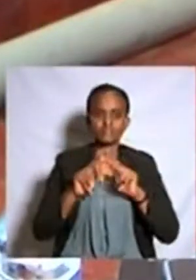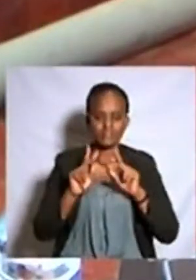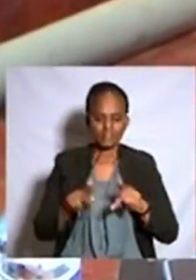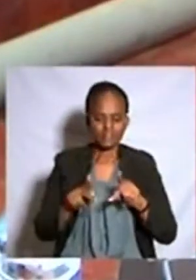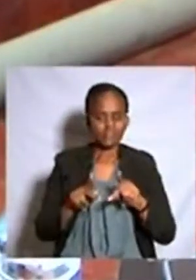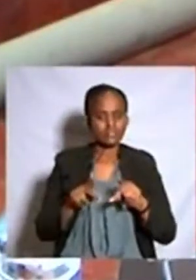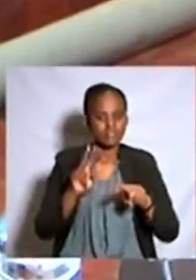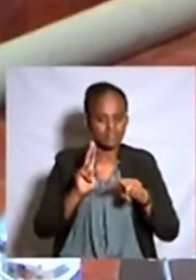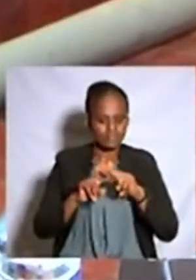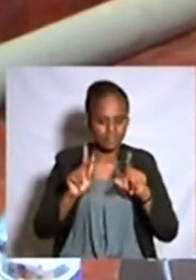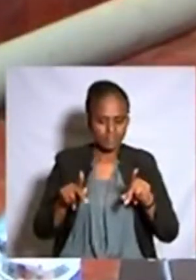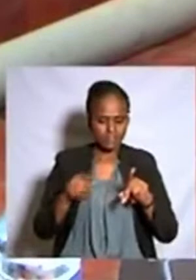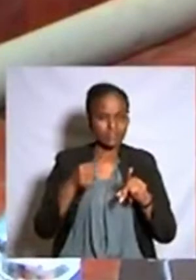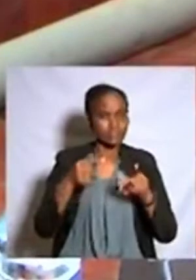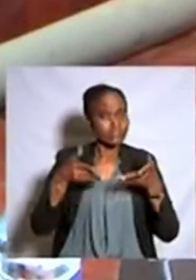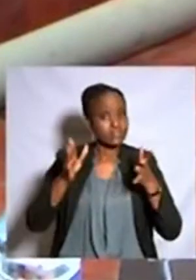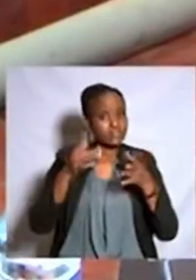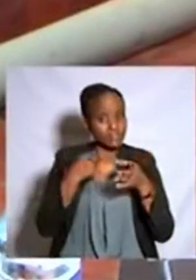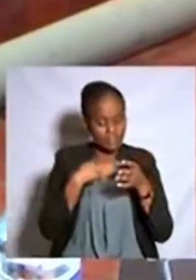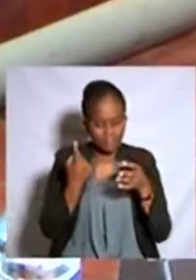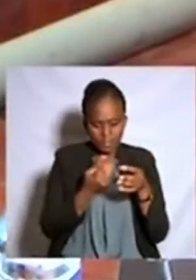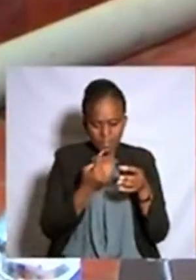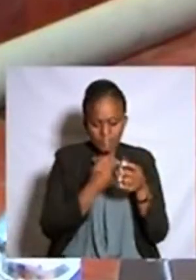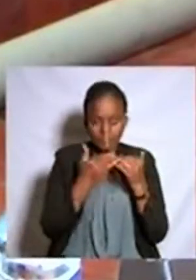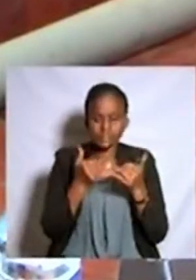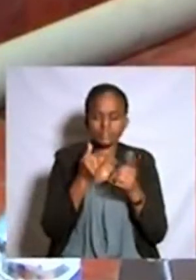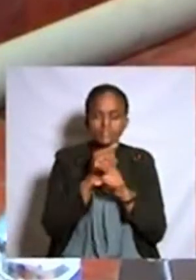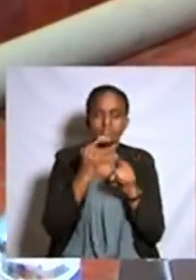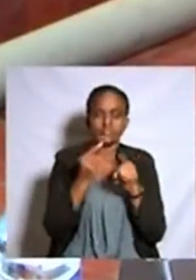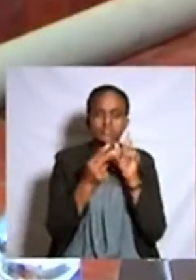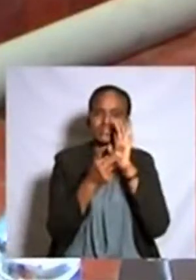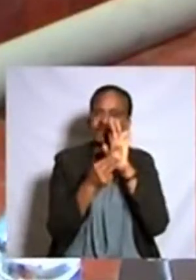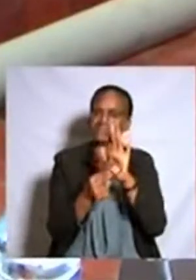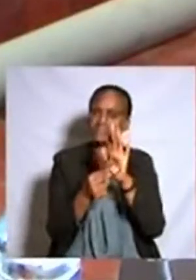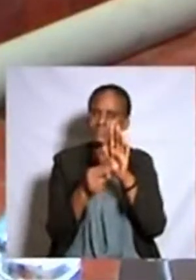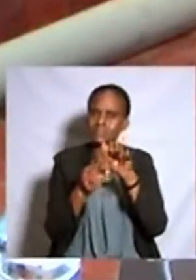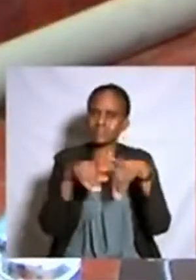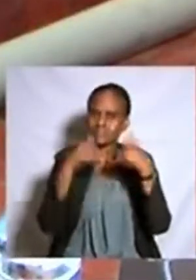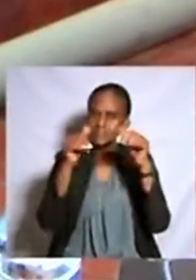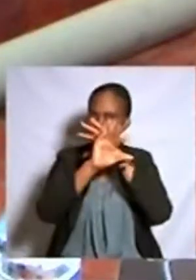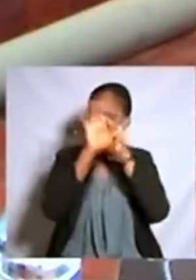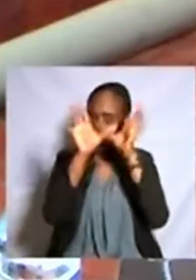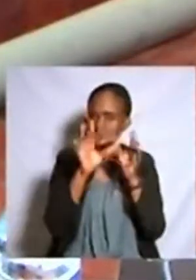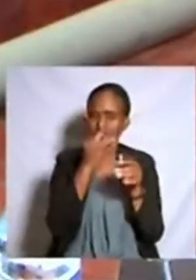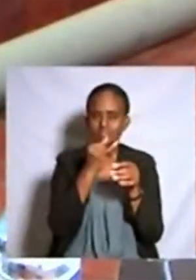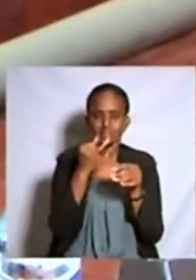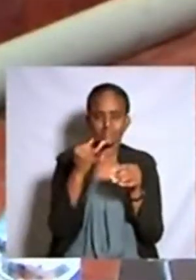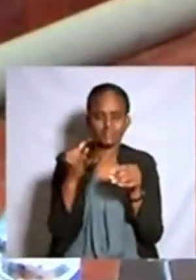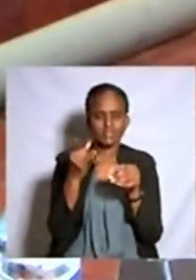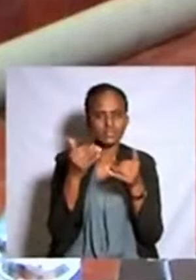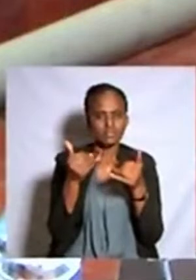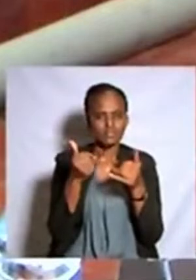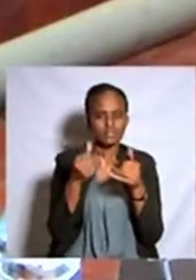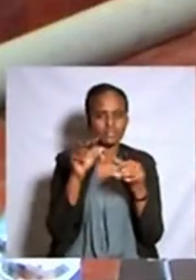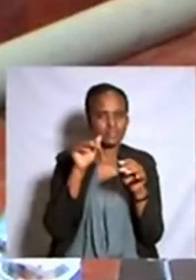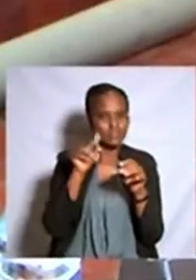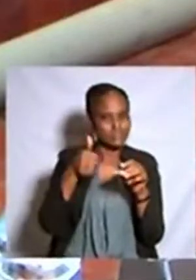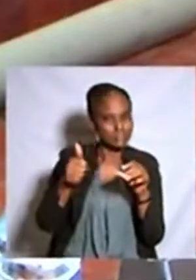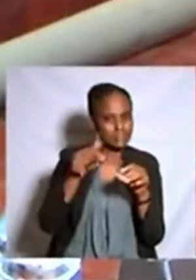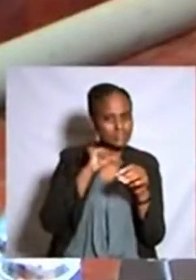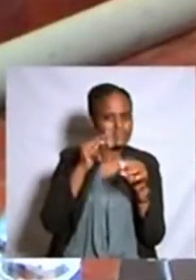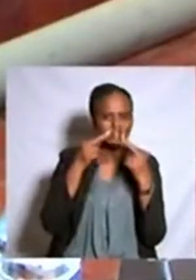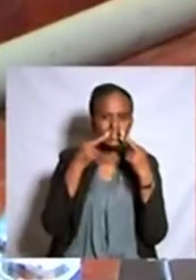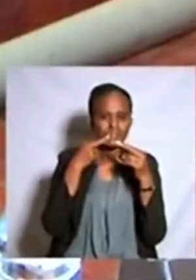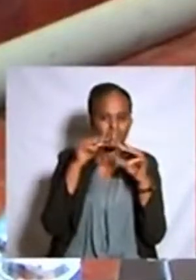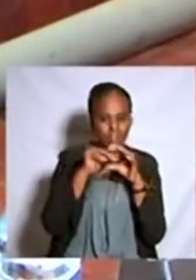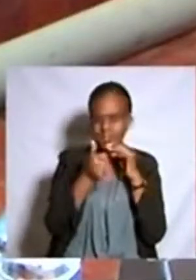So, Chair, if you allow me just to give clarity on the item. So the item in itself does not result